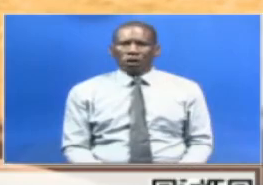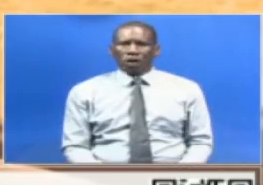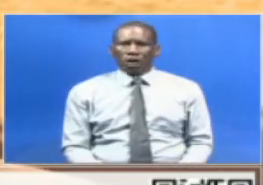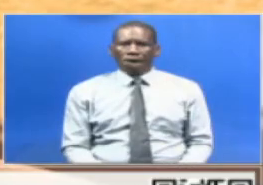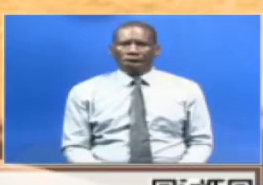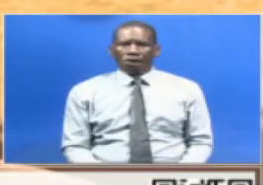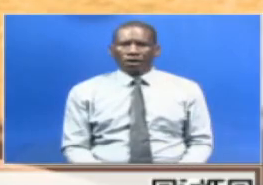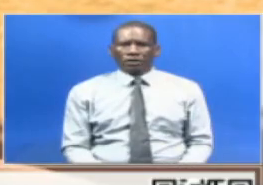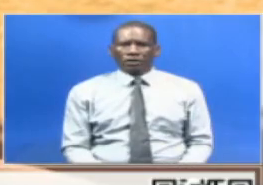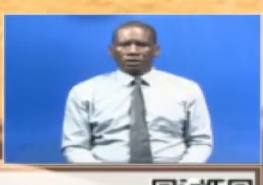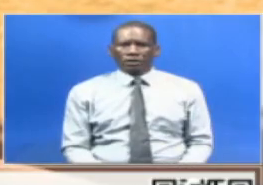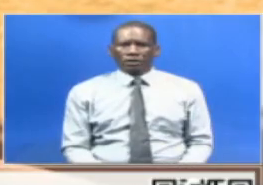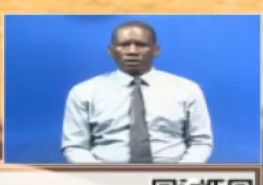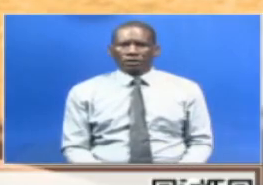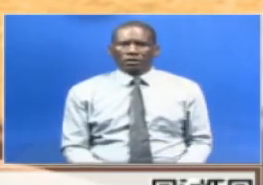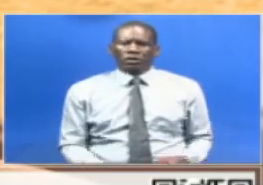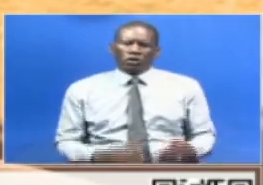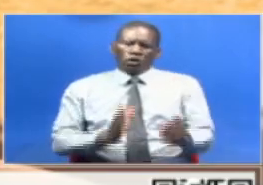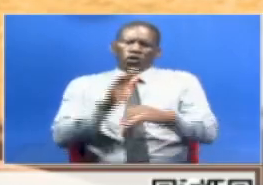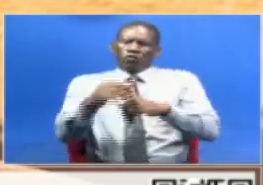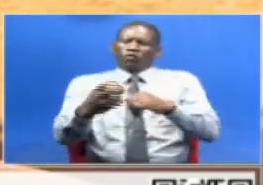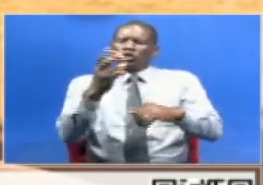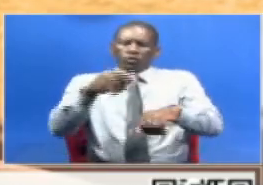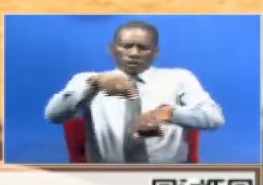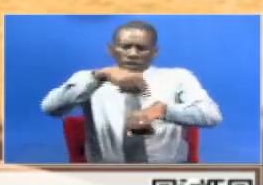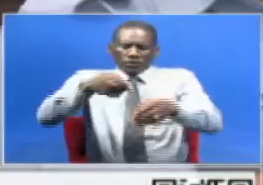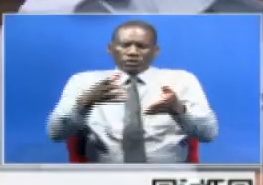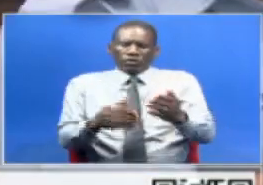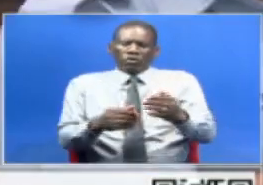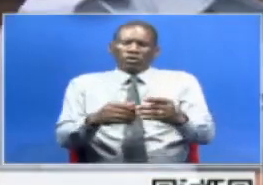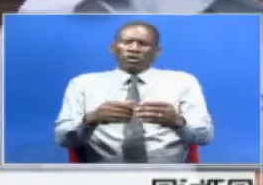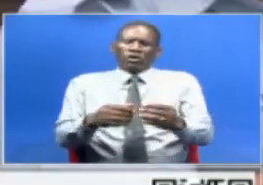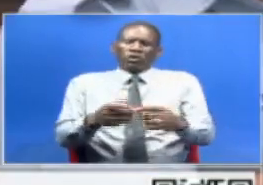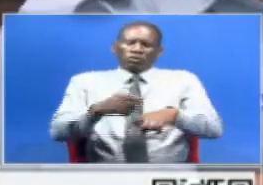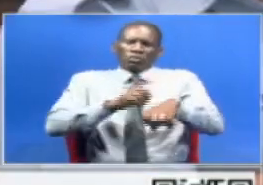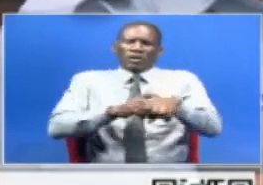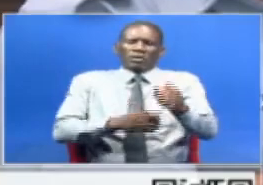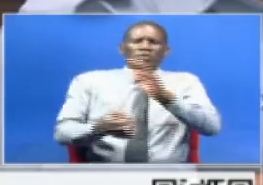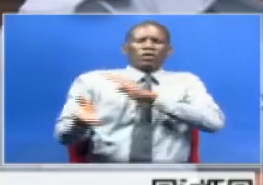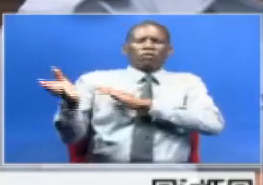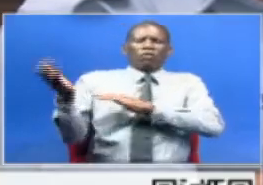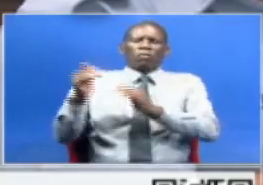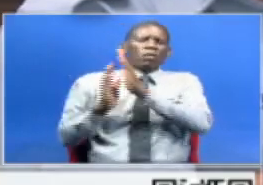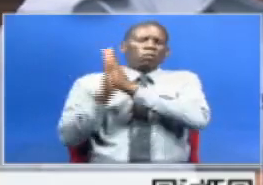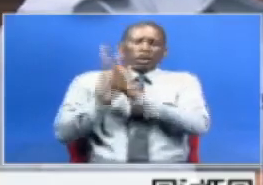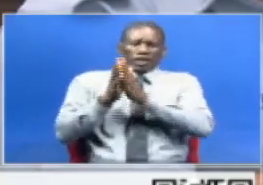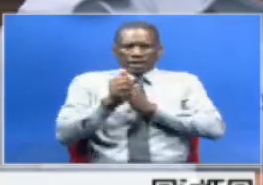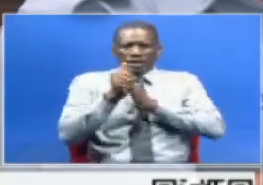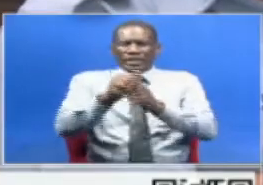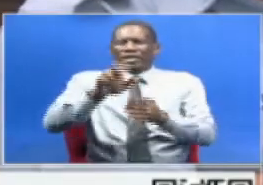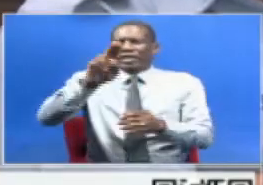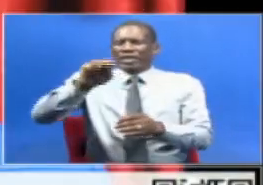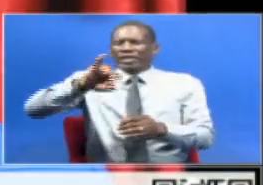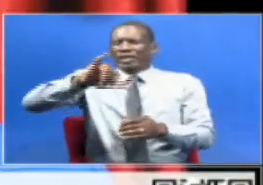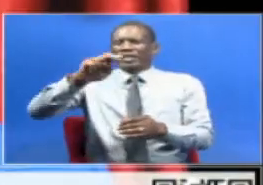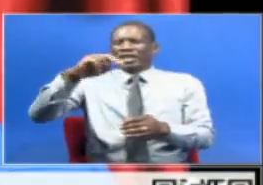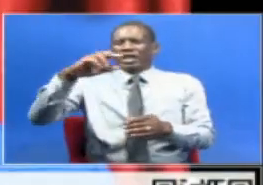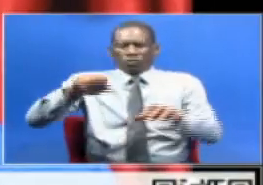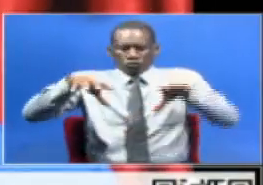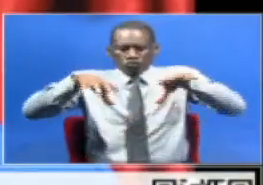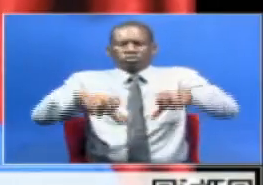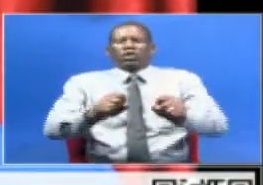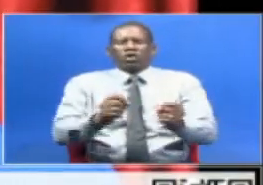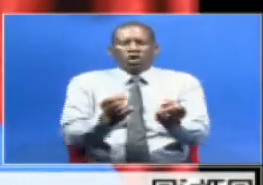It has been more than 20 hours since the former Mungiki leader Maina Njenga was allegedly abducted by unknown people on Saturday night